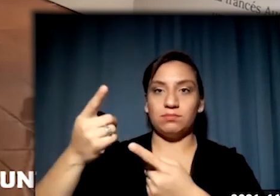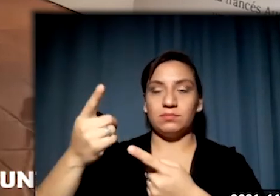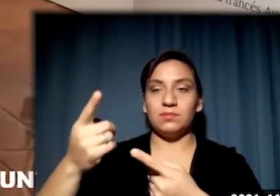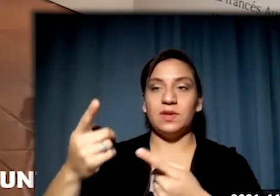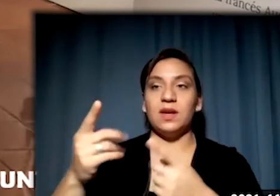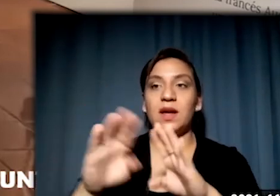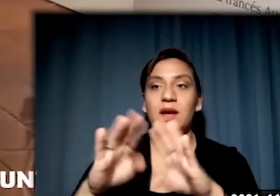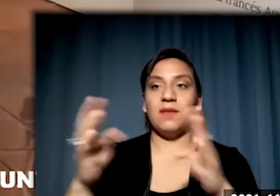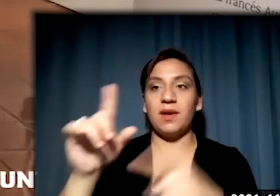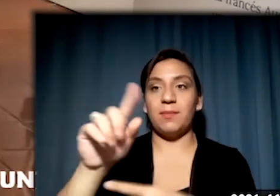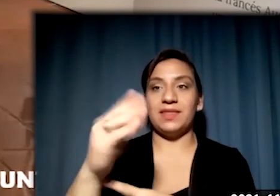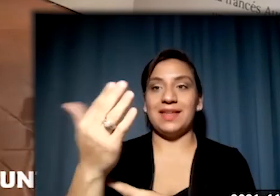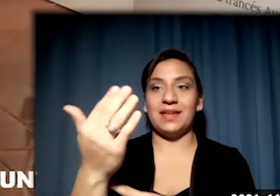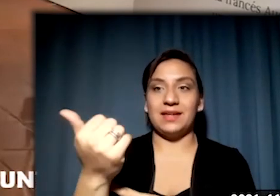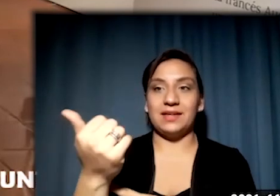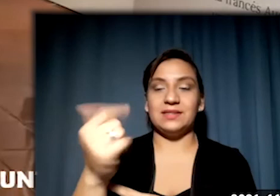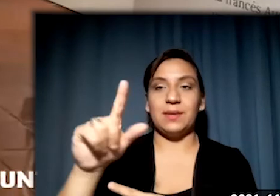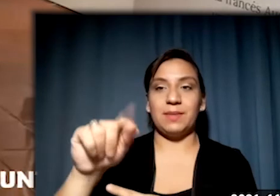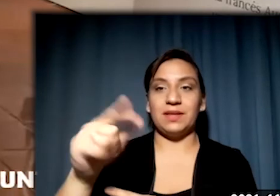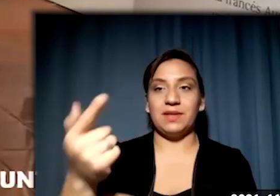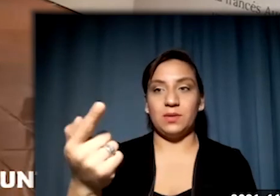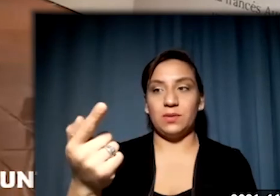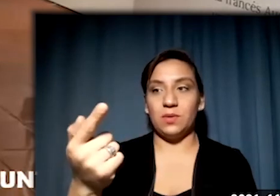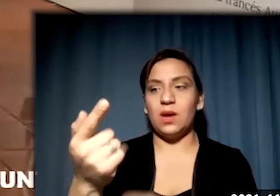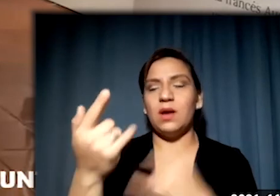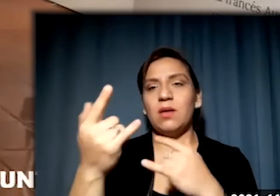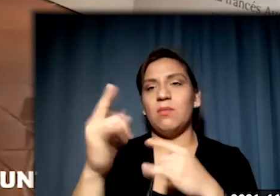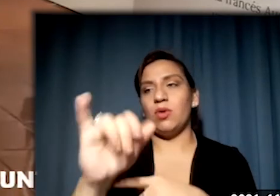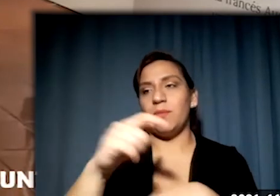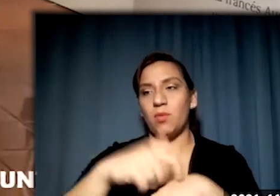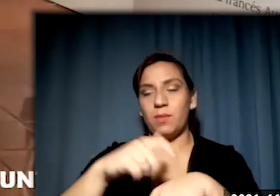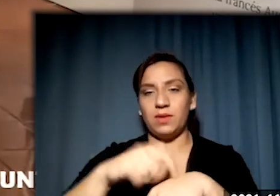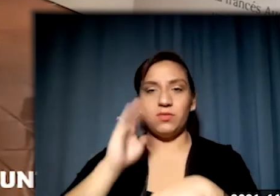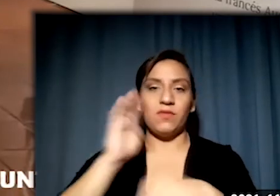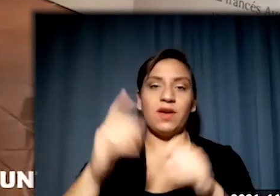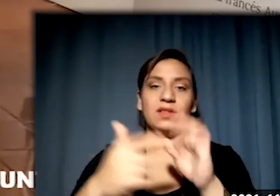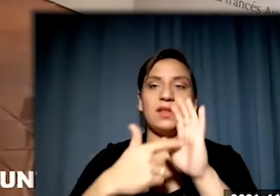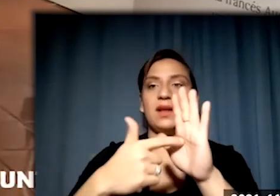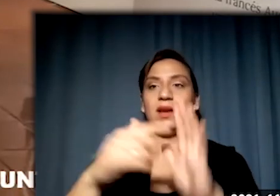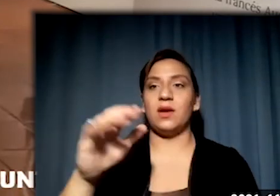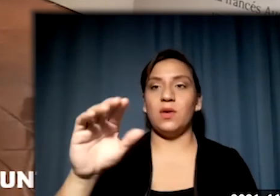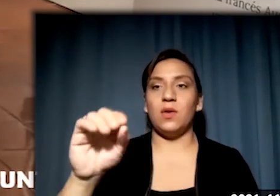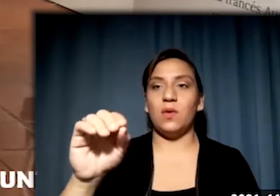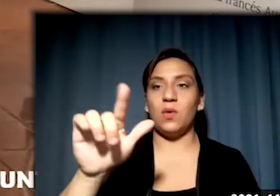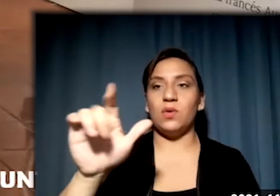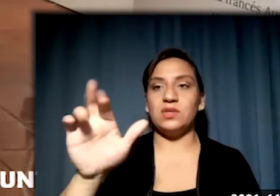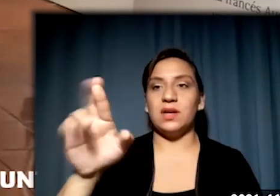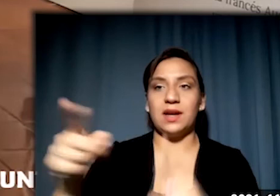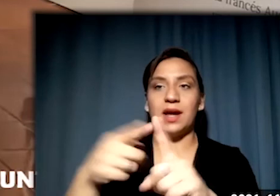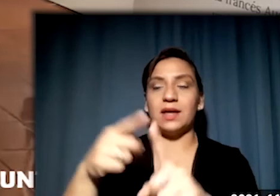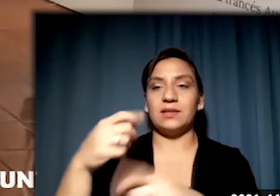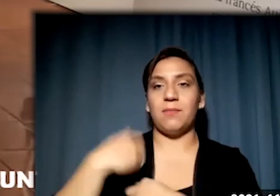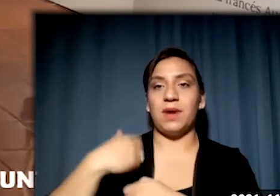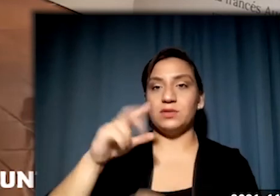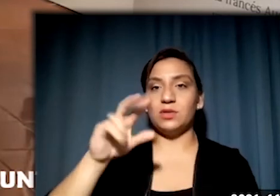the moment will be at Odier Gallery till March 2022. Without